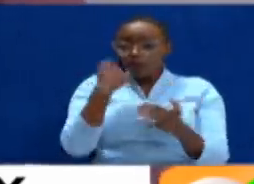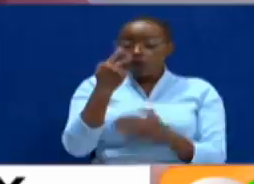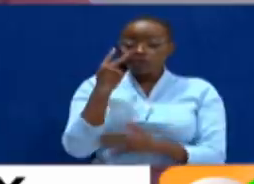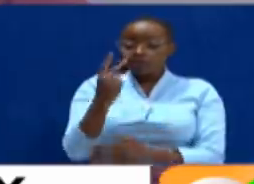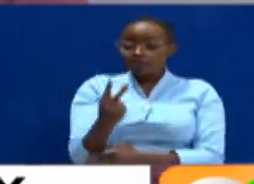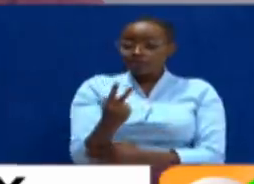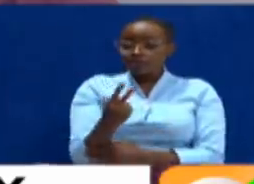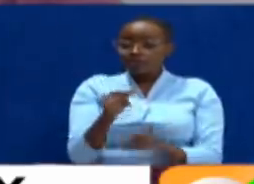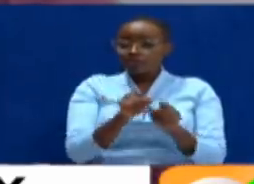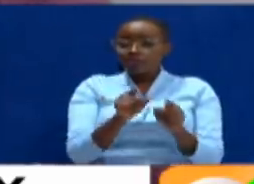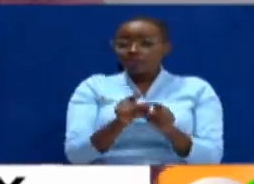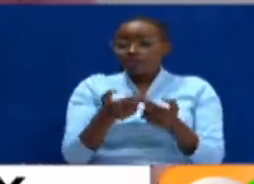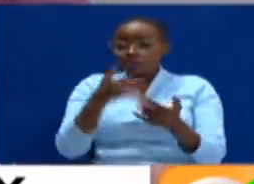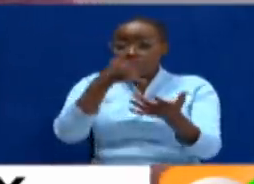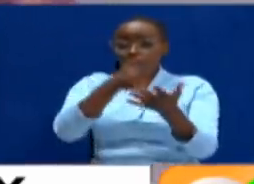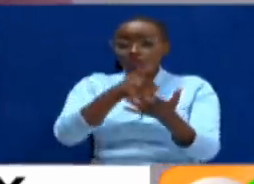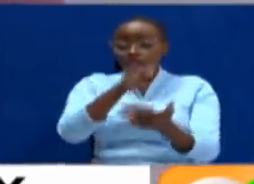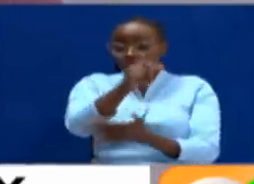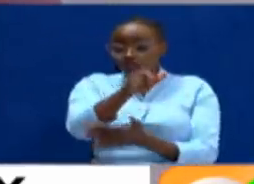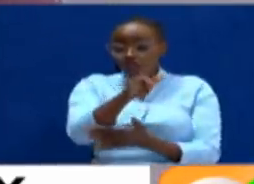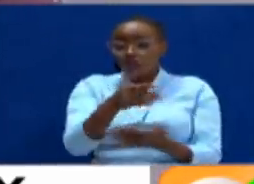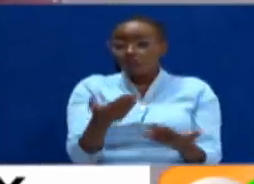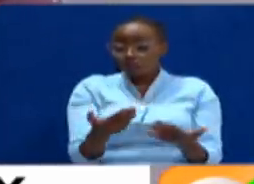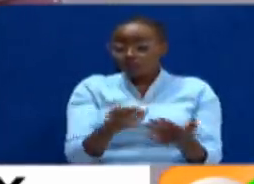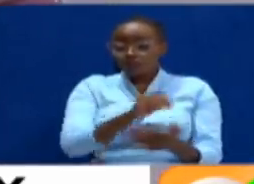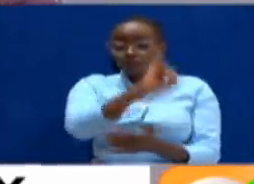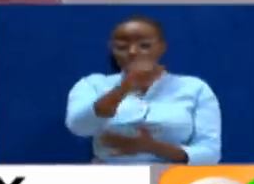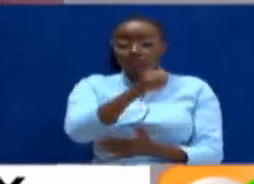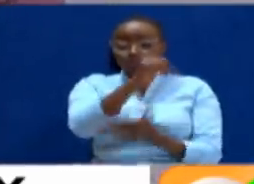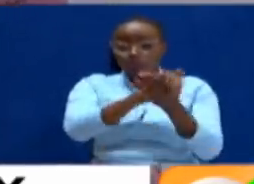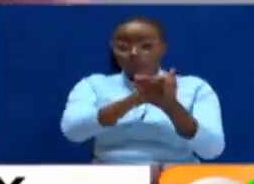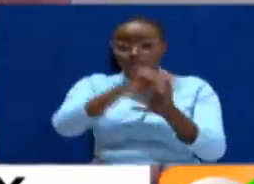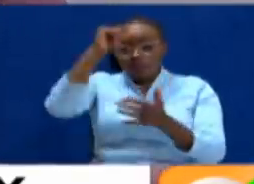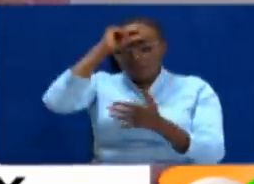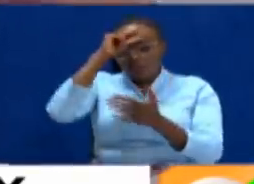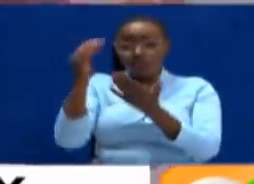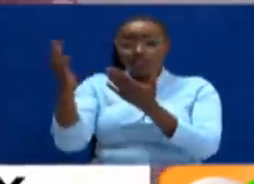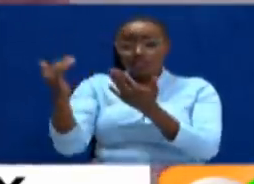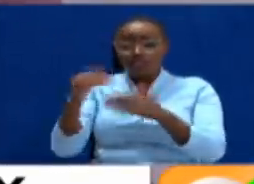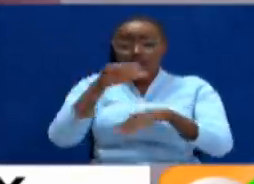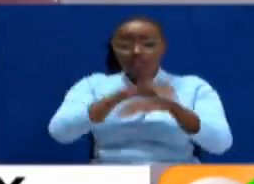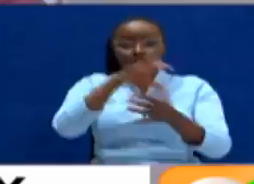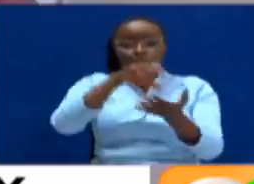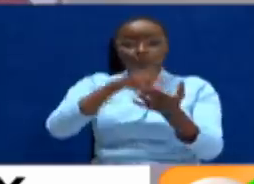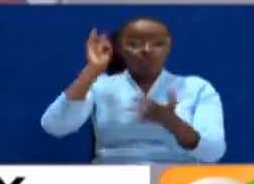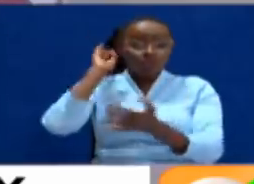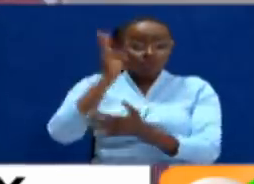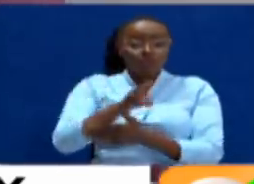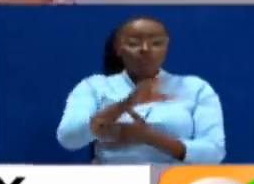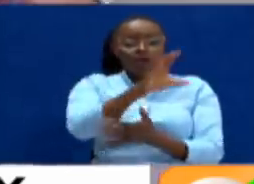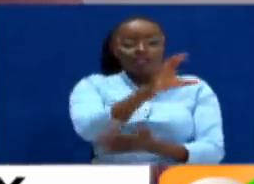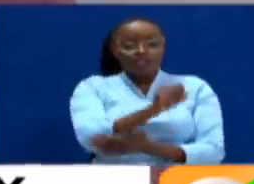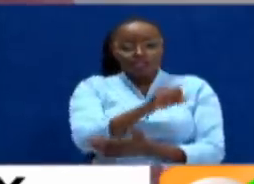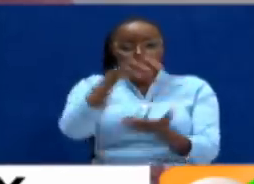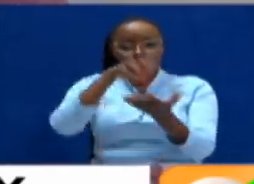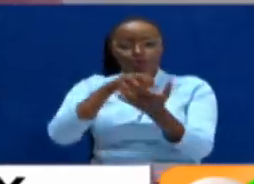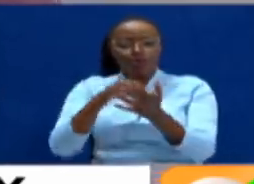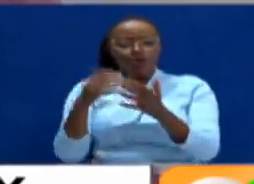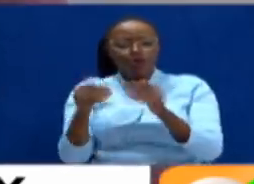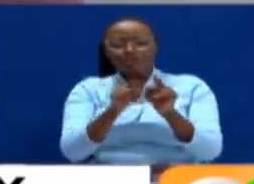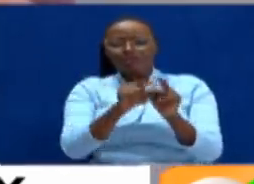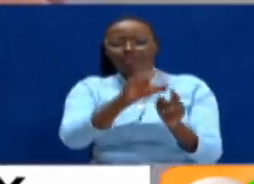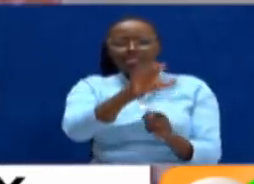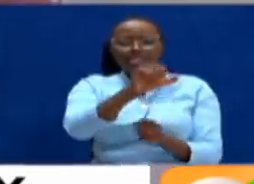to be part or playing ball with the Jubilee government, wanatarajia kwamba, they'll get a position here, maybe a cabinet secretary, maybe a CAS,